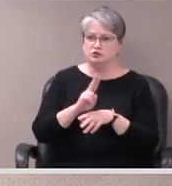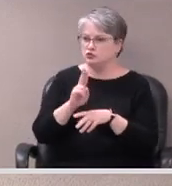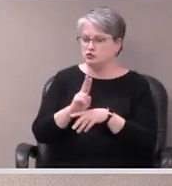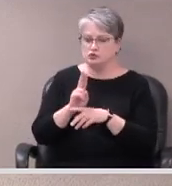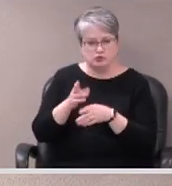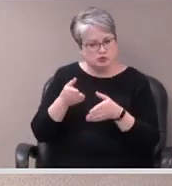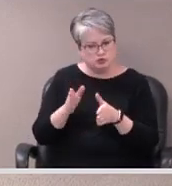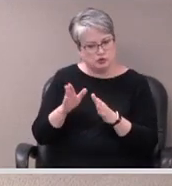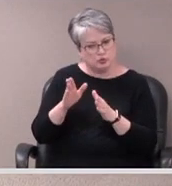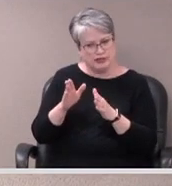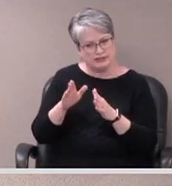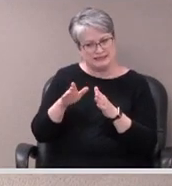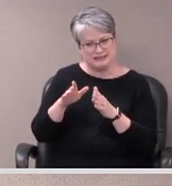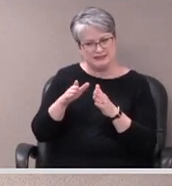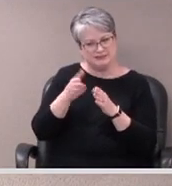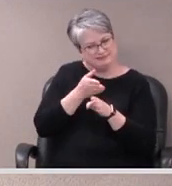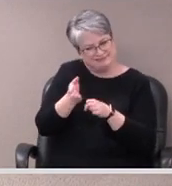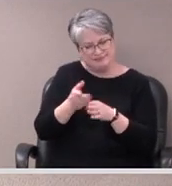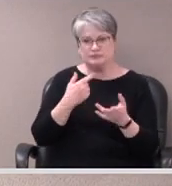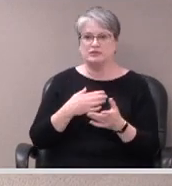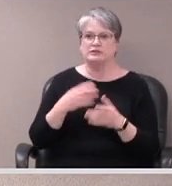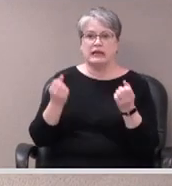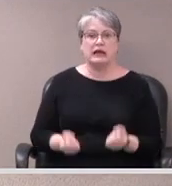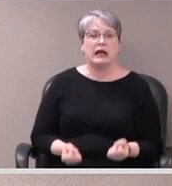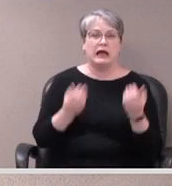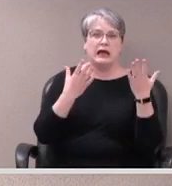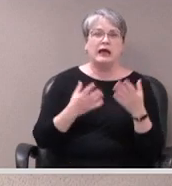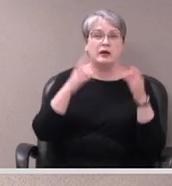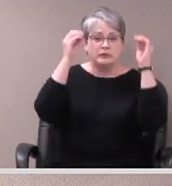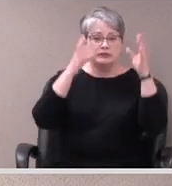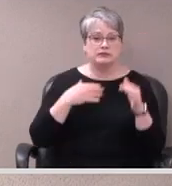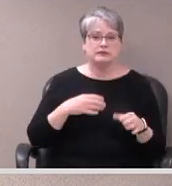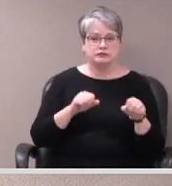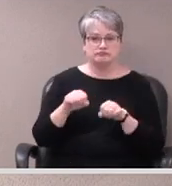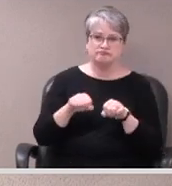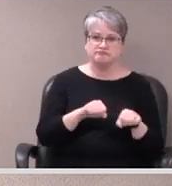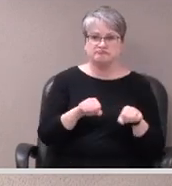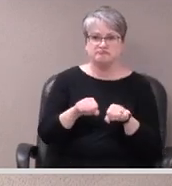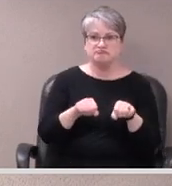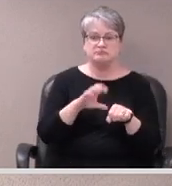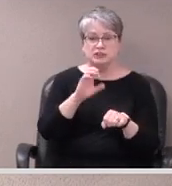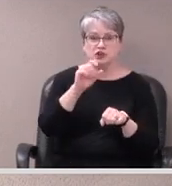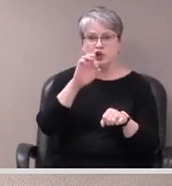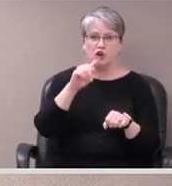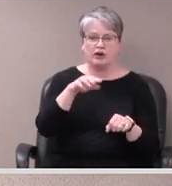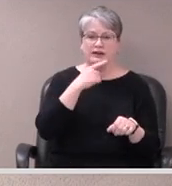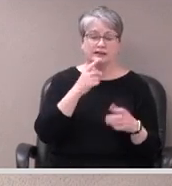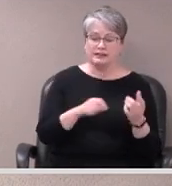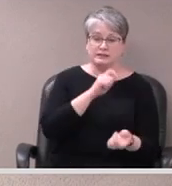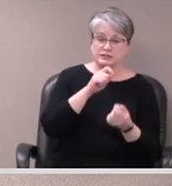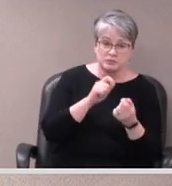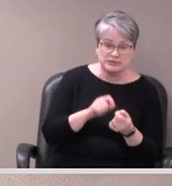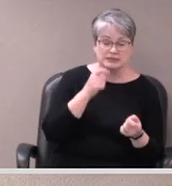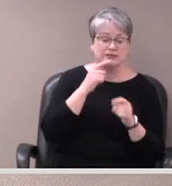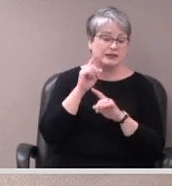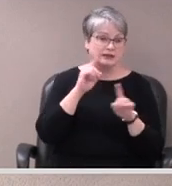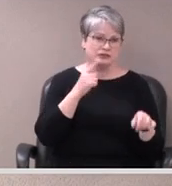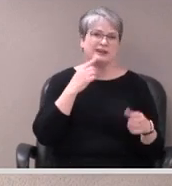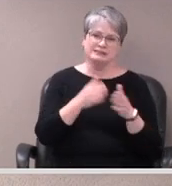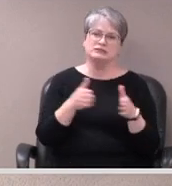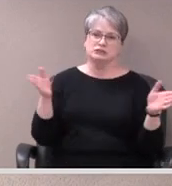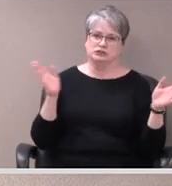be, how many teachers on carts. I didn't really get answers to that, specific answers. I got generalized